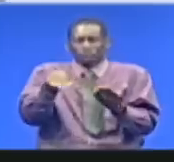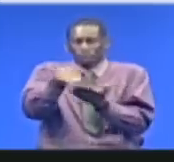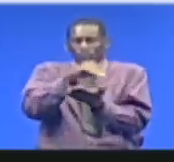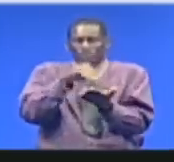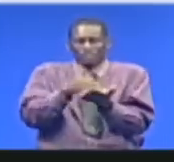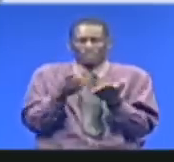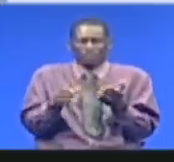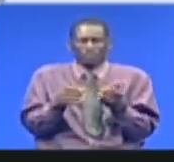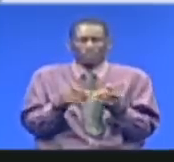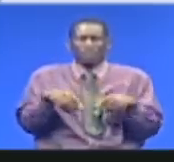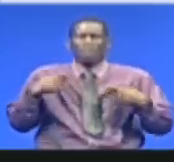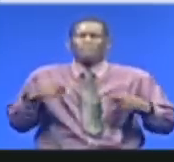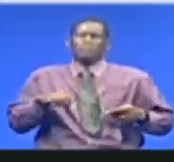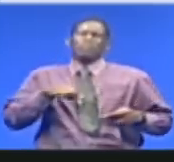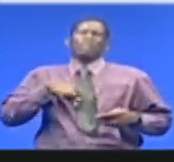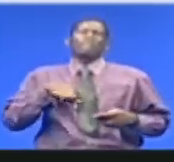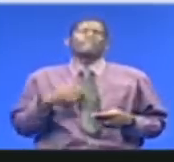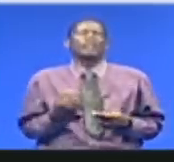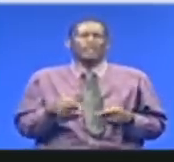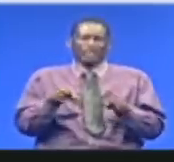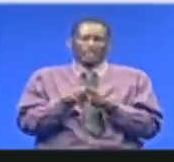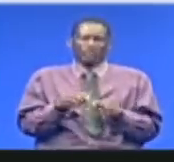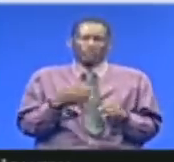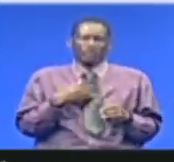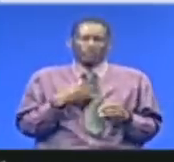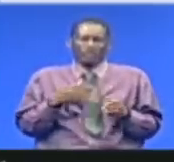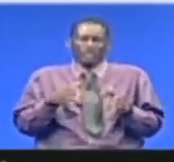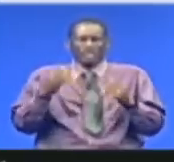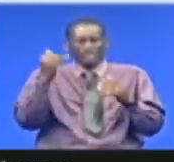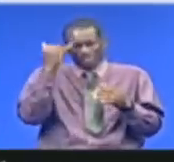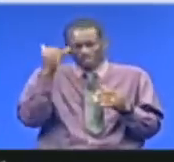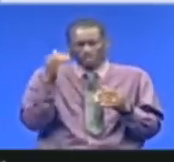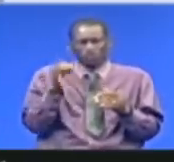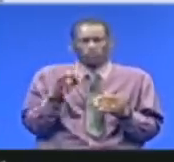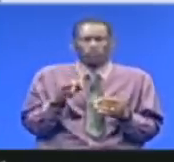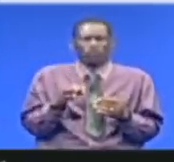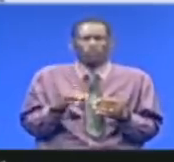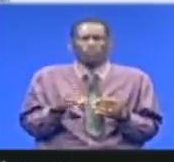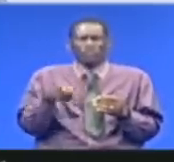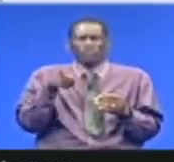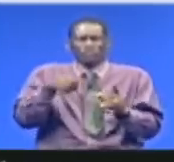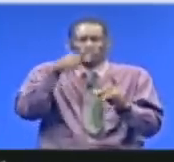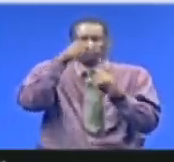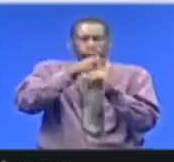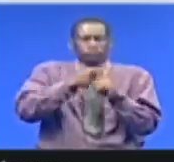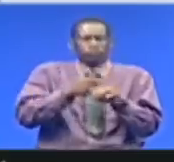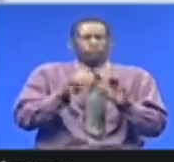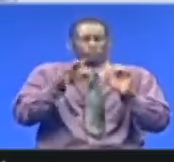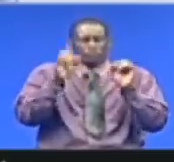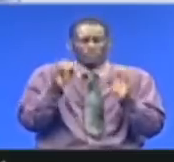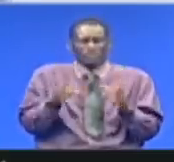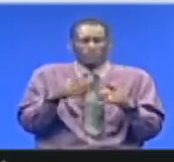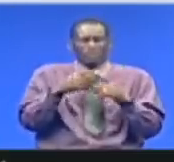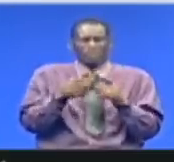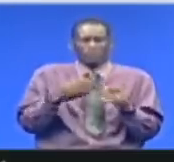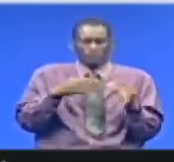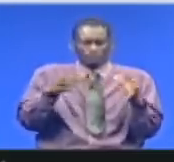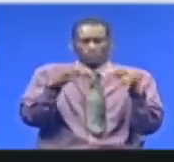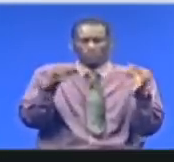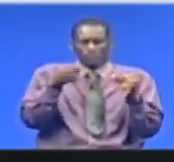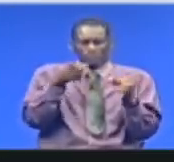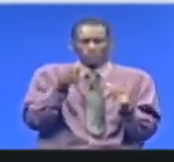you go, people feel like there is a sense of that fight was unnecessary. Okay. But there's a message, yeah, I